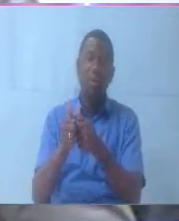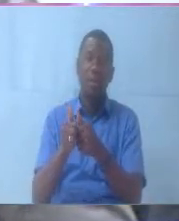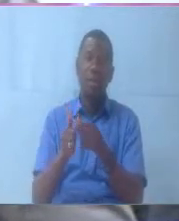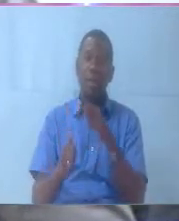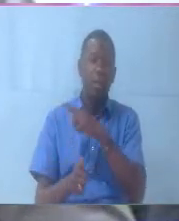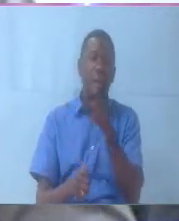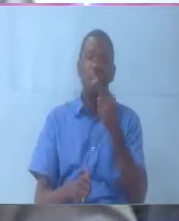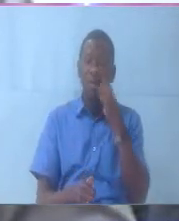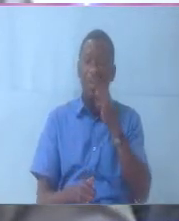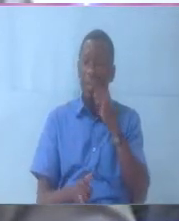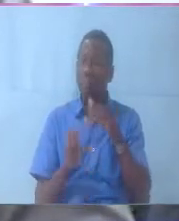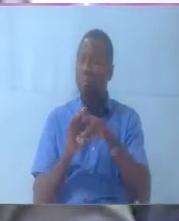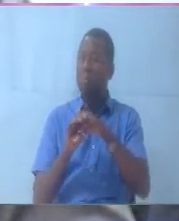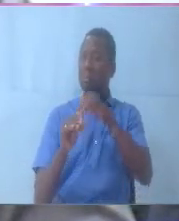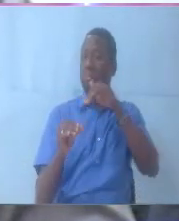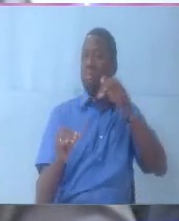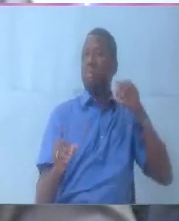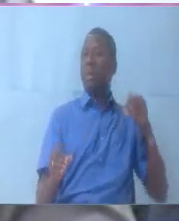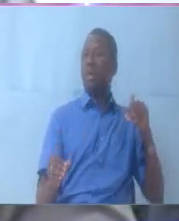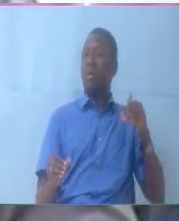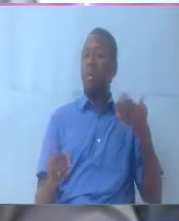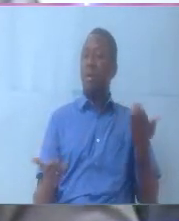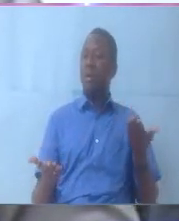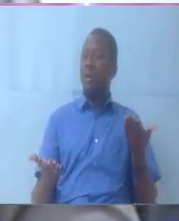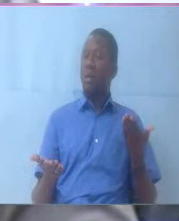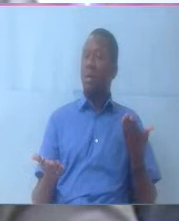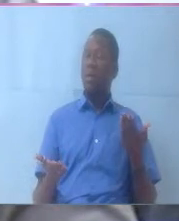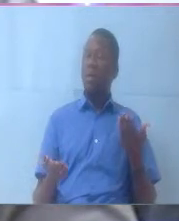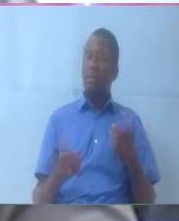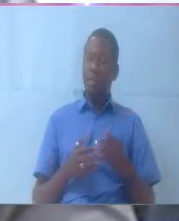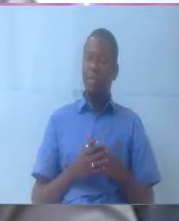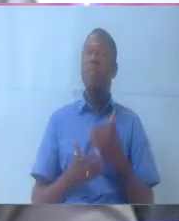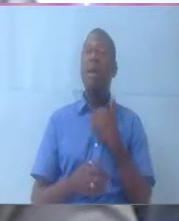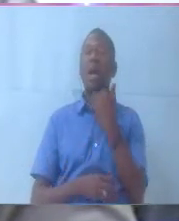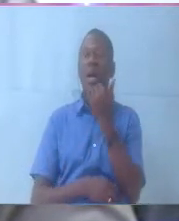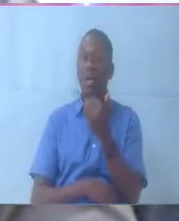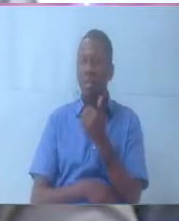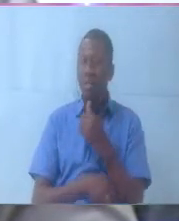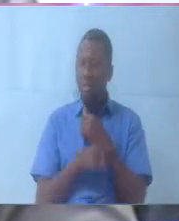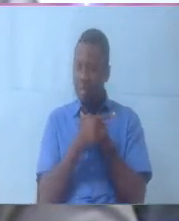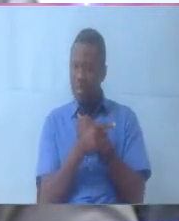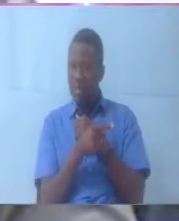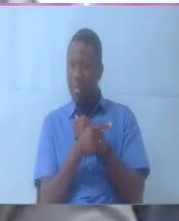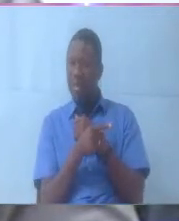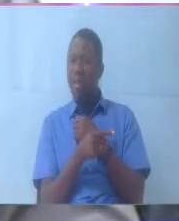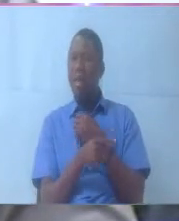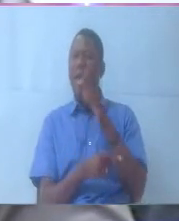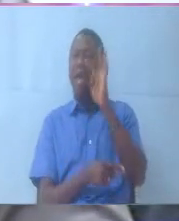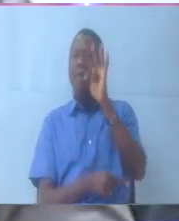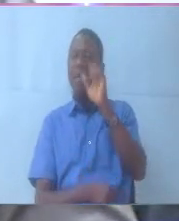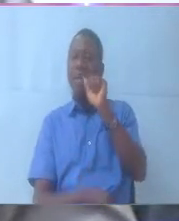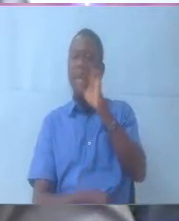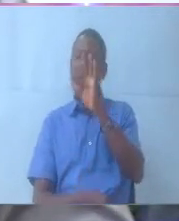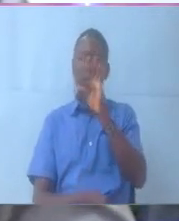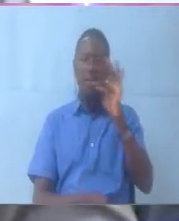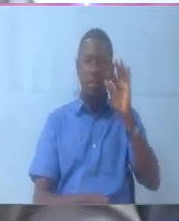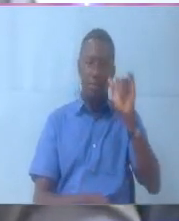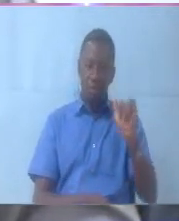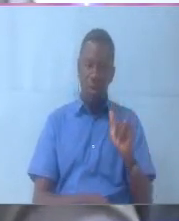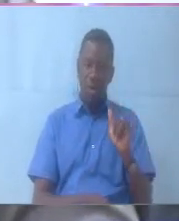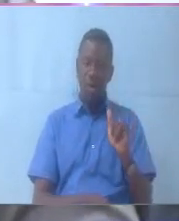will try to backpedal. I asked His Worship Fati, as he then was, Ablai